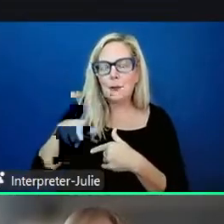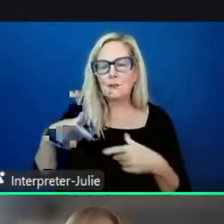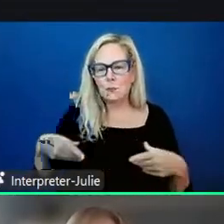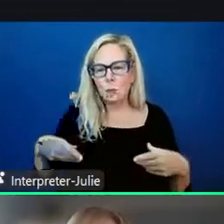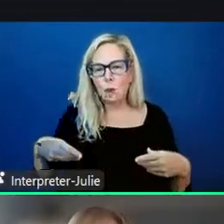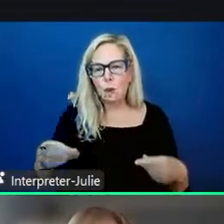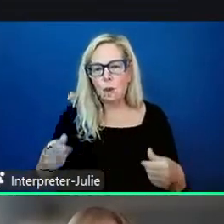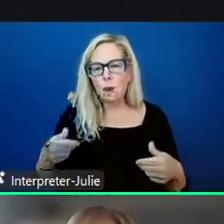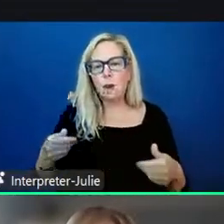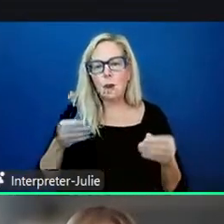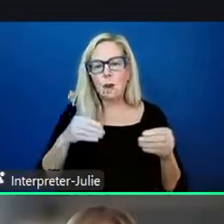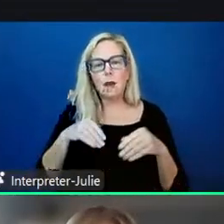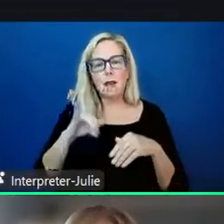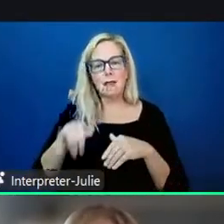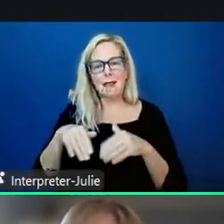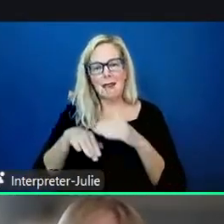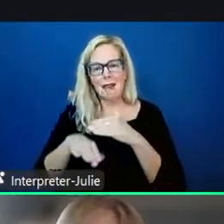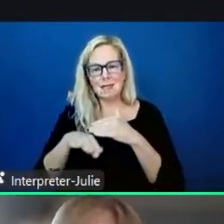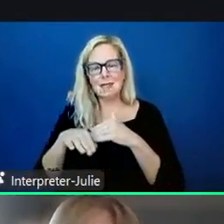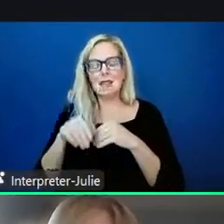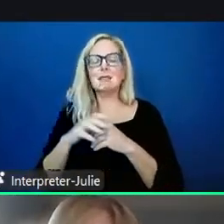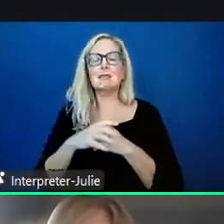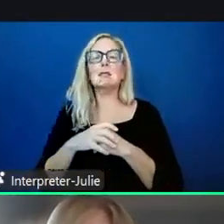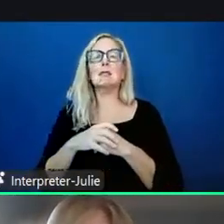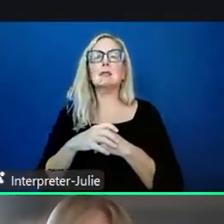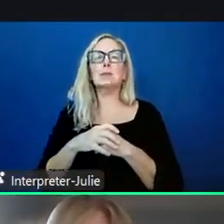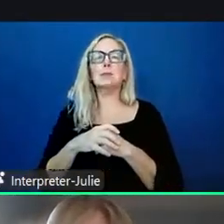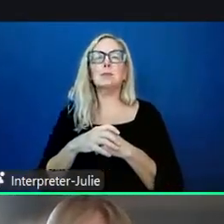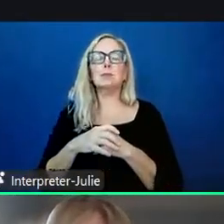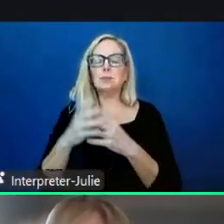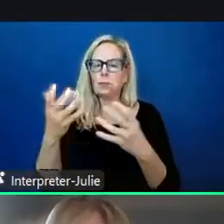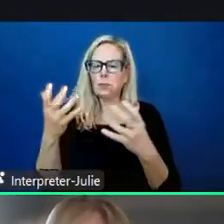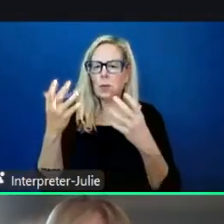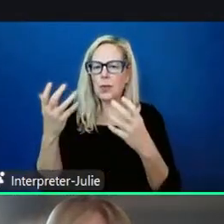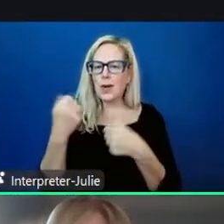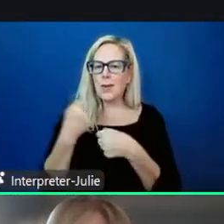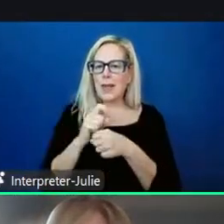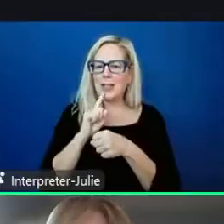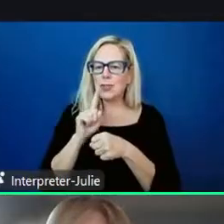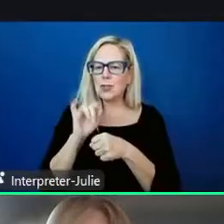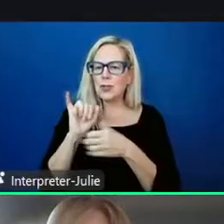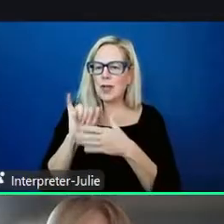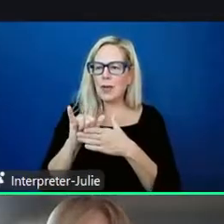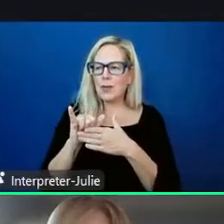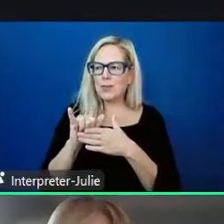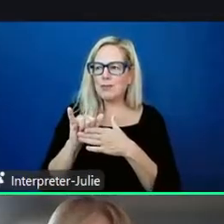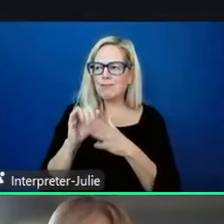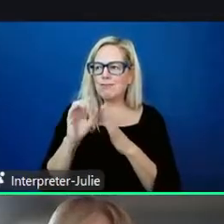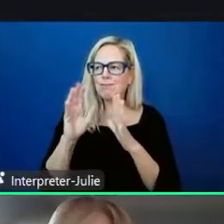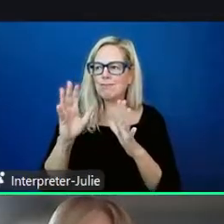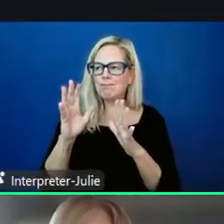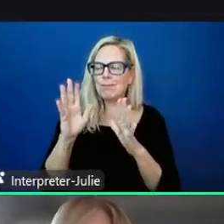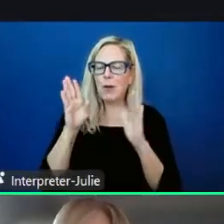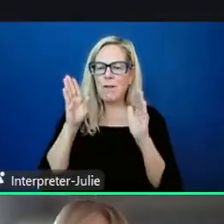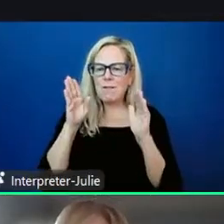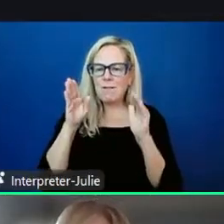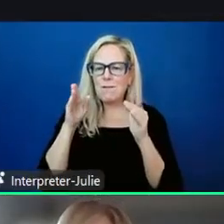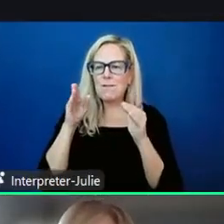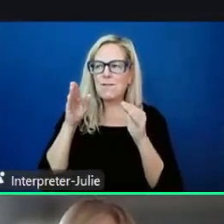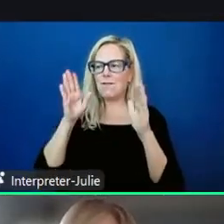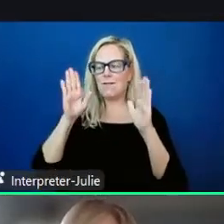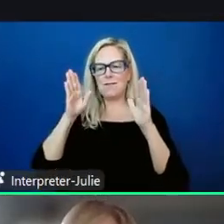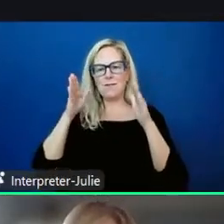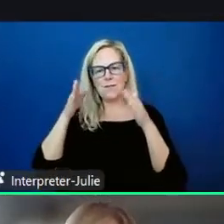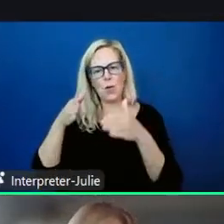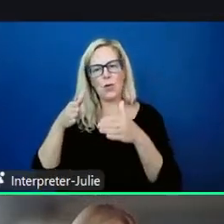access? And what we really wanted to make sure that we also did was focus on the storytelling. All of our